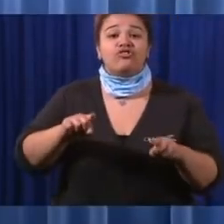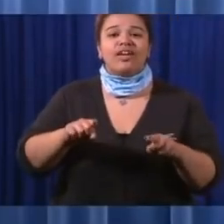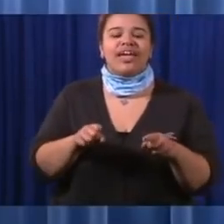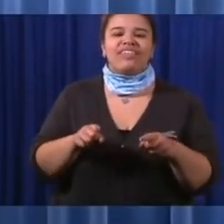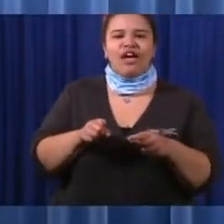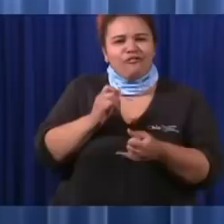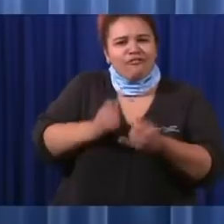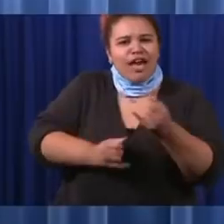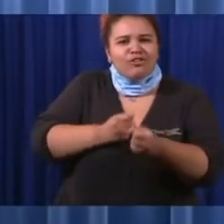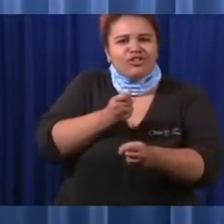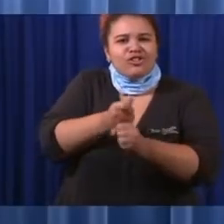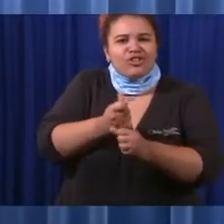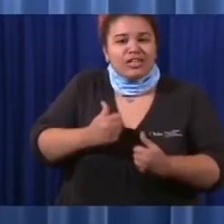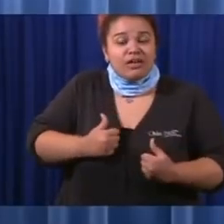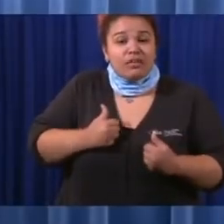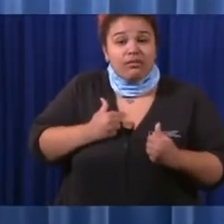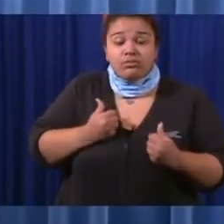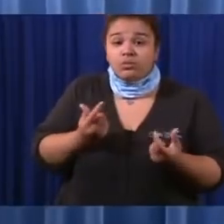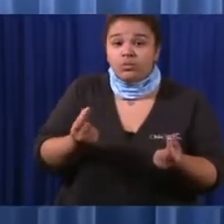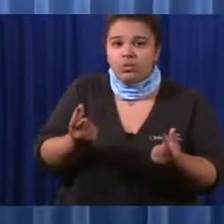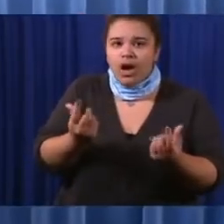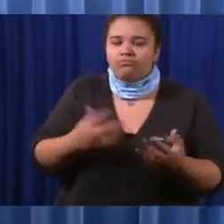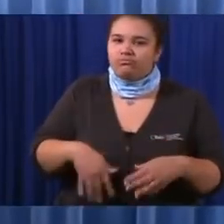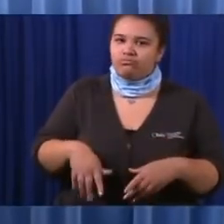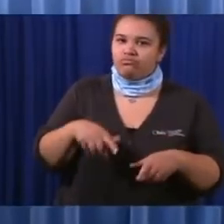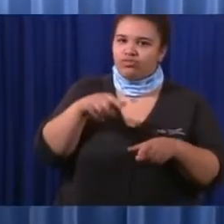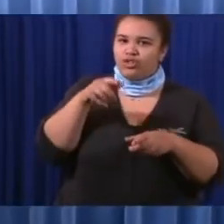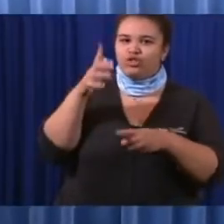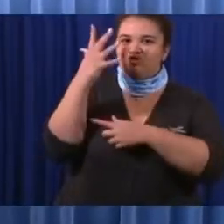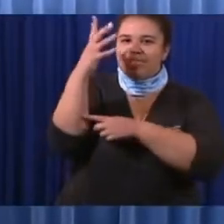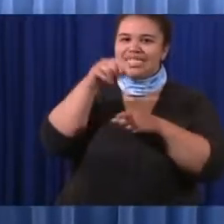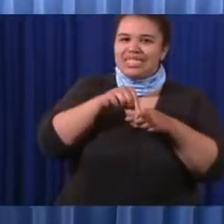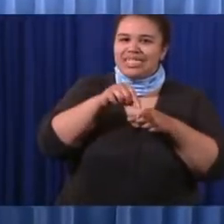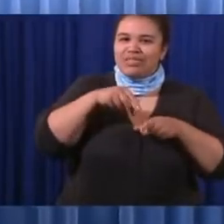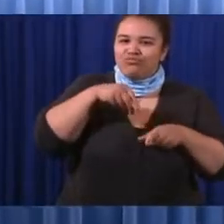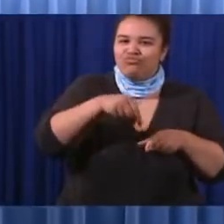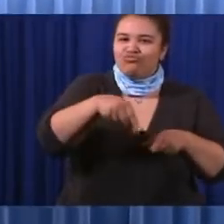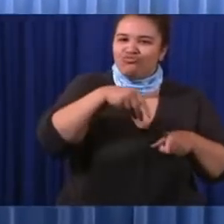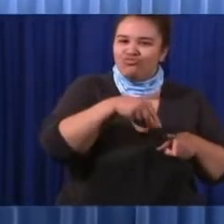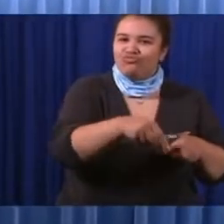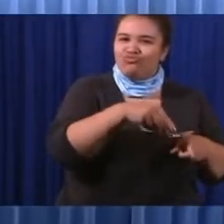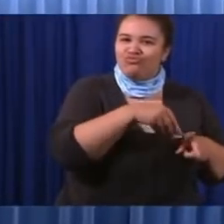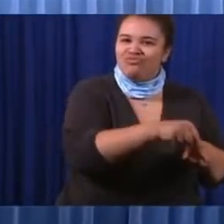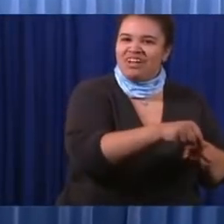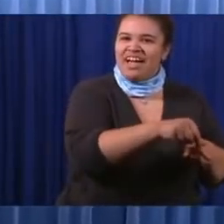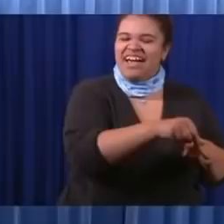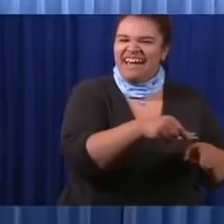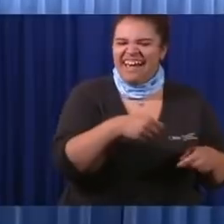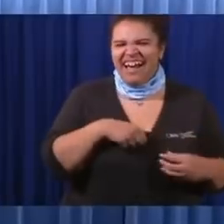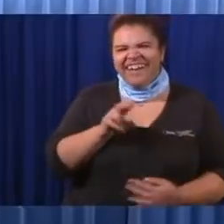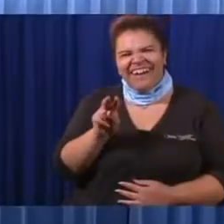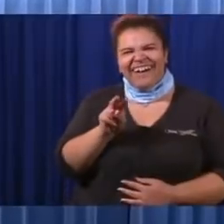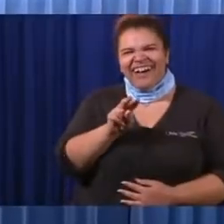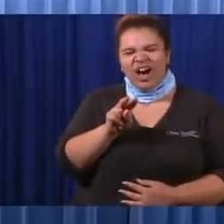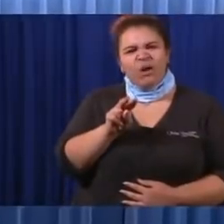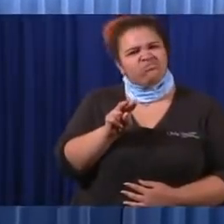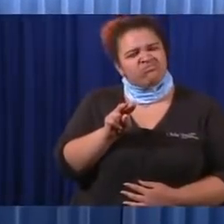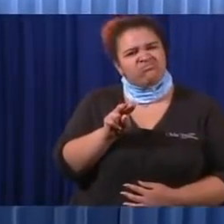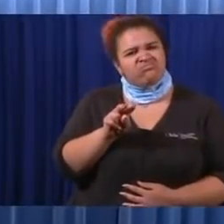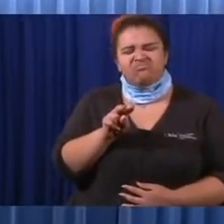When they planted trees, I remember thinking they're not going to live to see those trees get big.